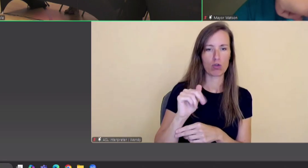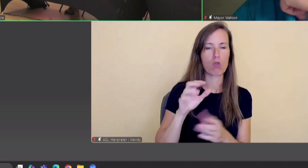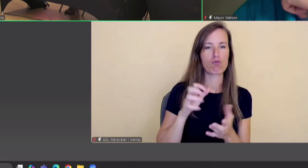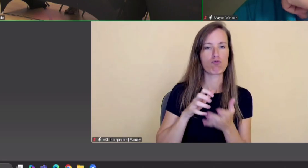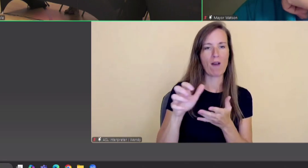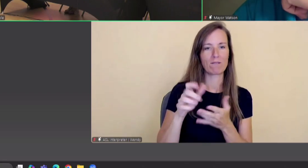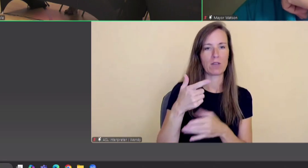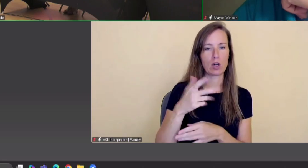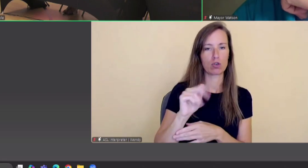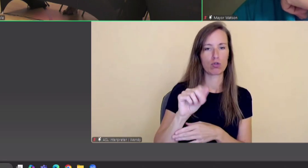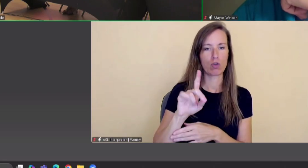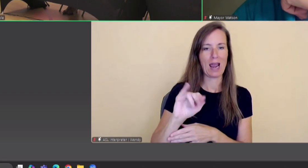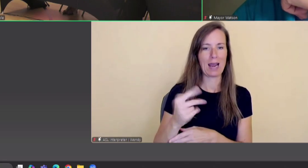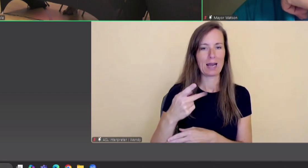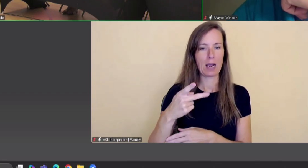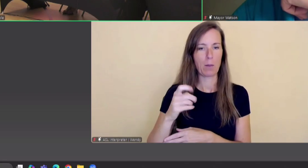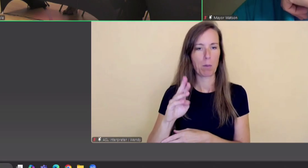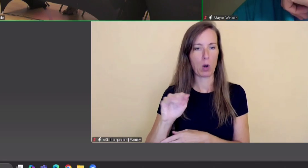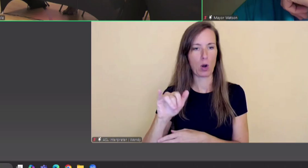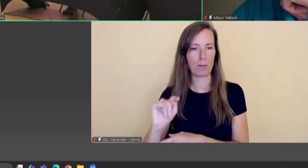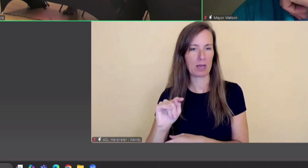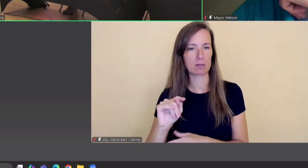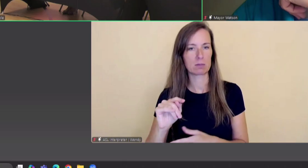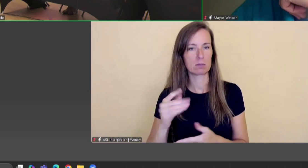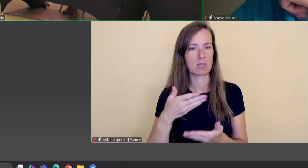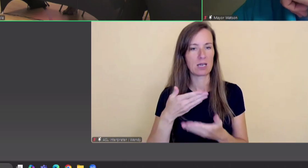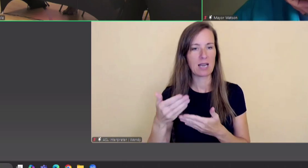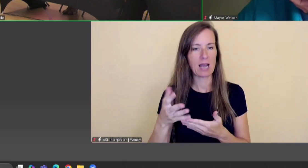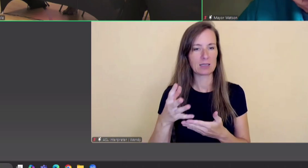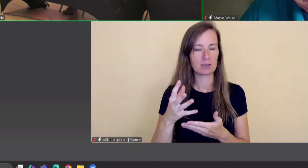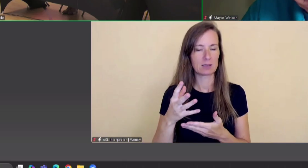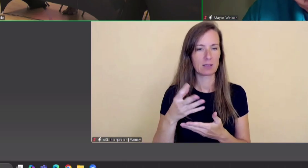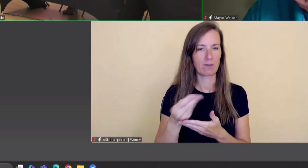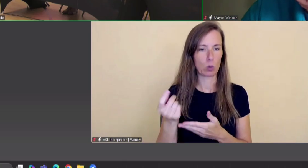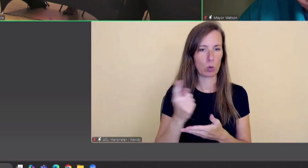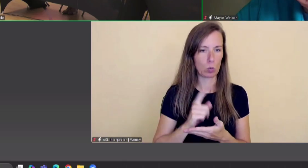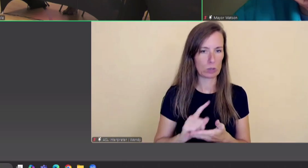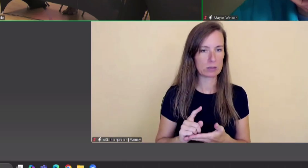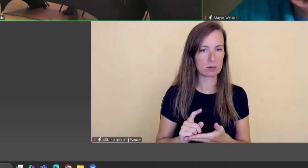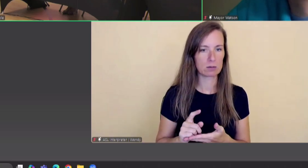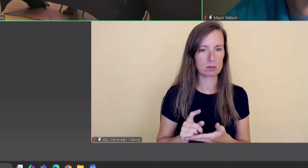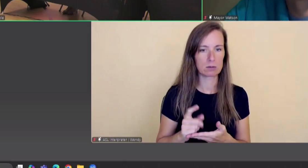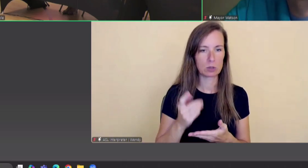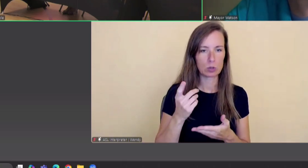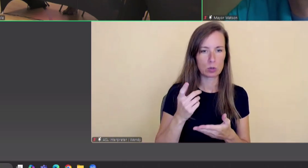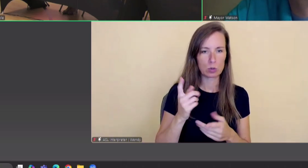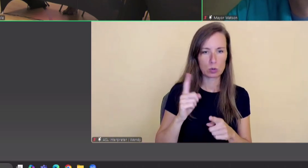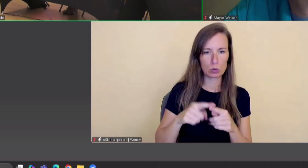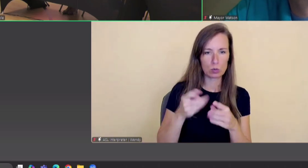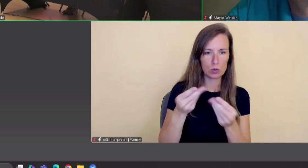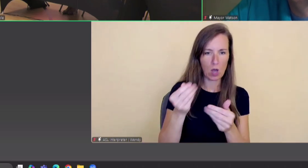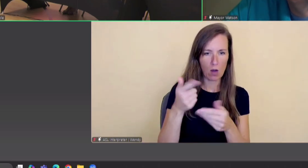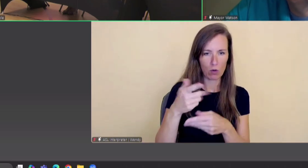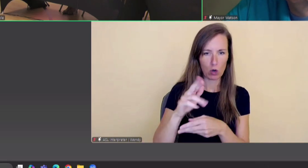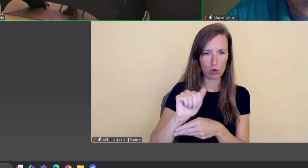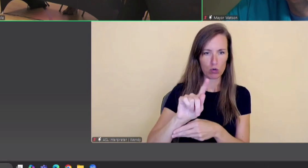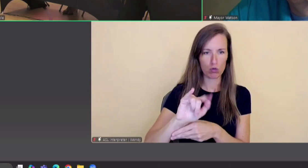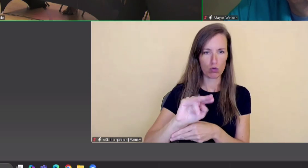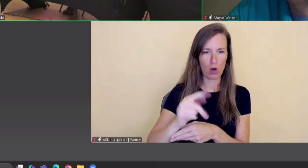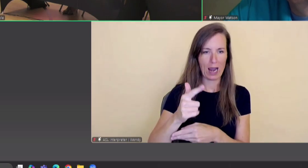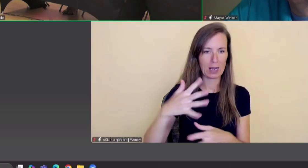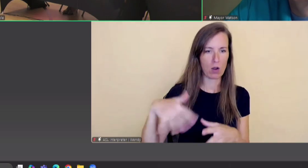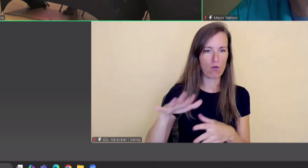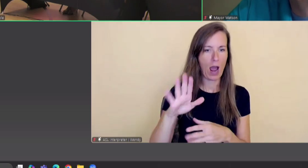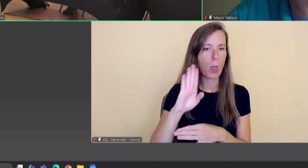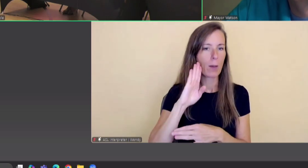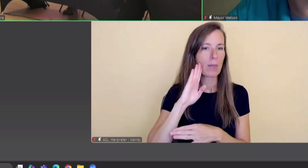And we had some discussions about the county health building and the reuse of the county health building. So